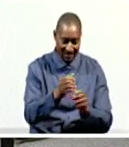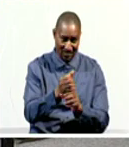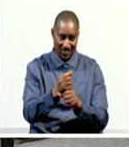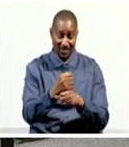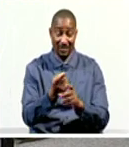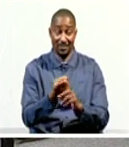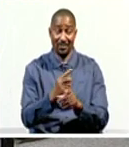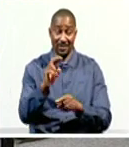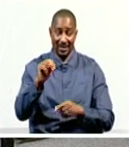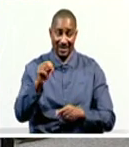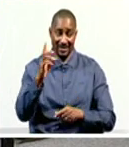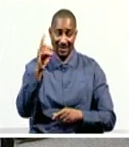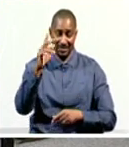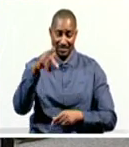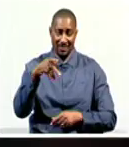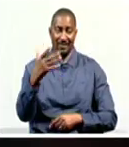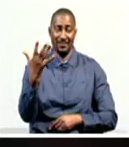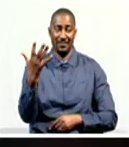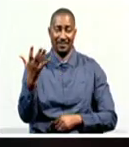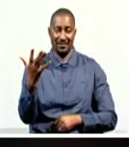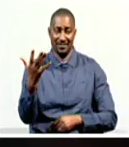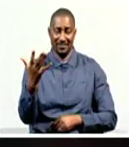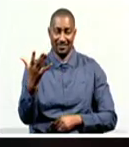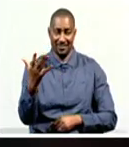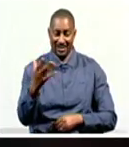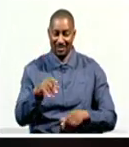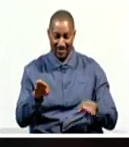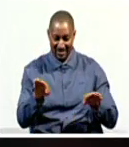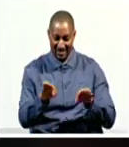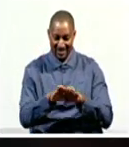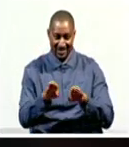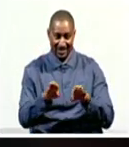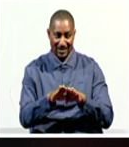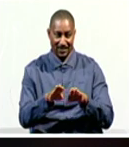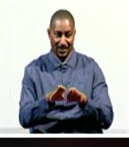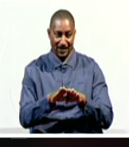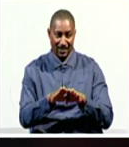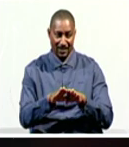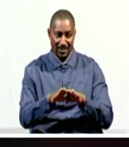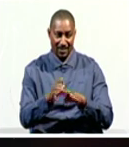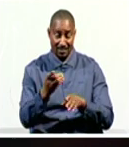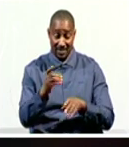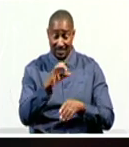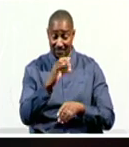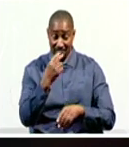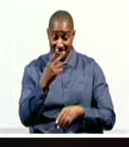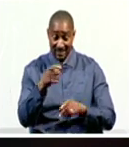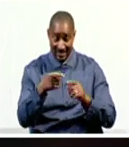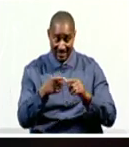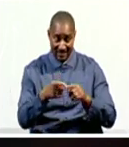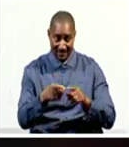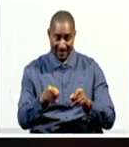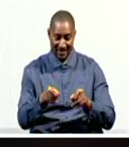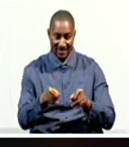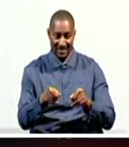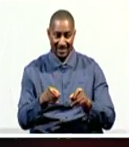5. And so that is why the resemblance still looks like they are the same. But in terms of difference, it's really the prioritization, because the